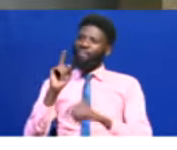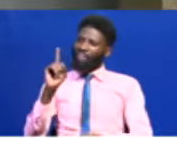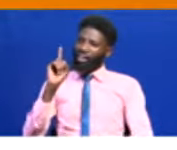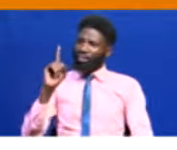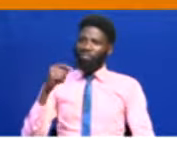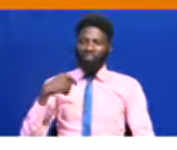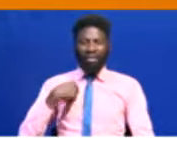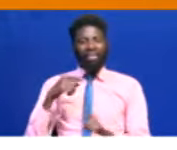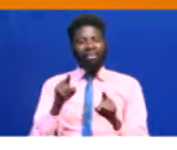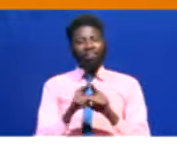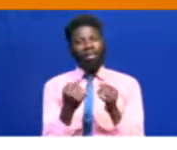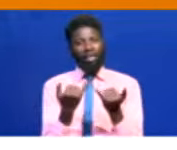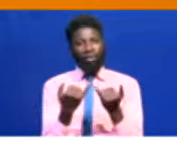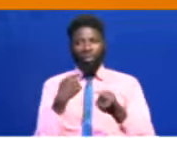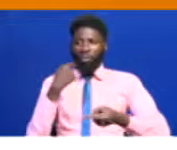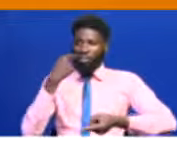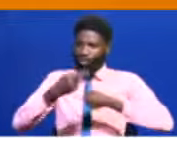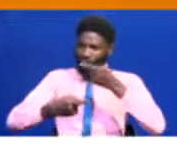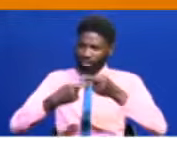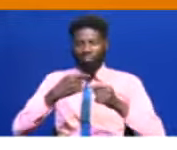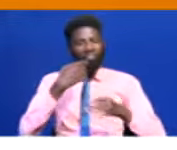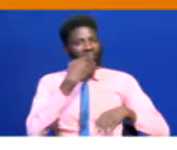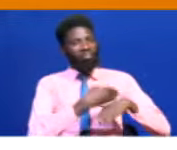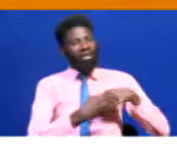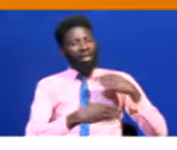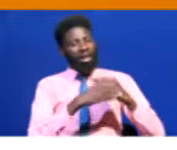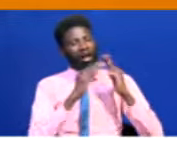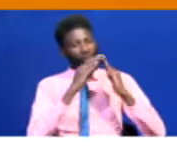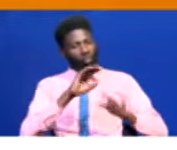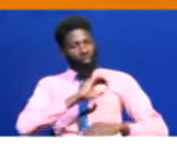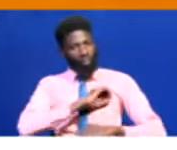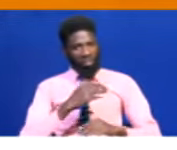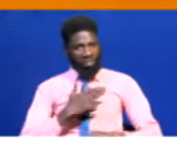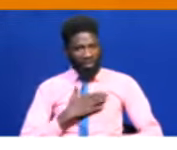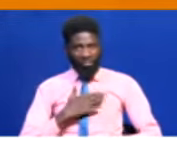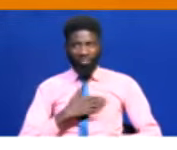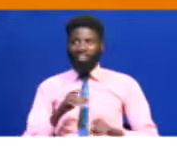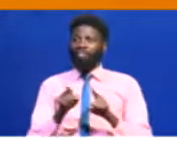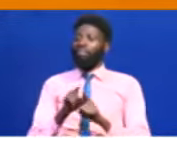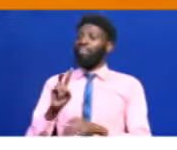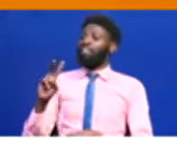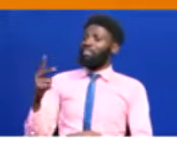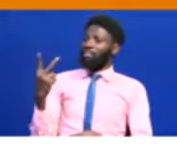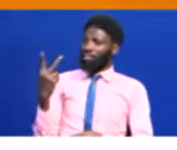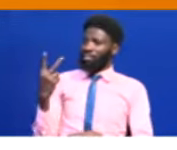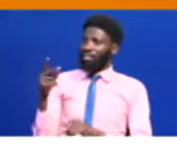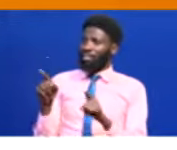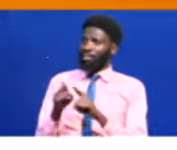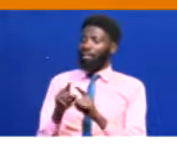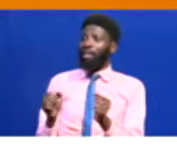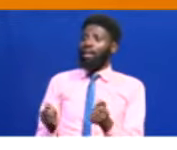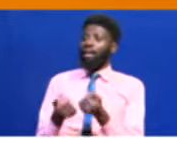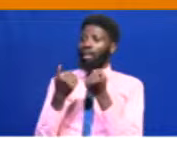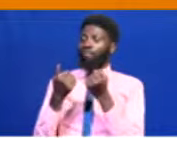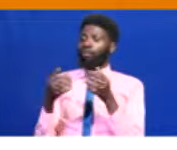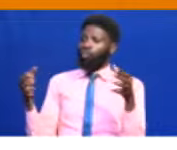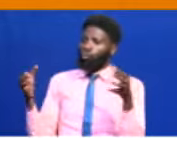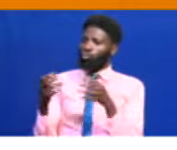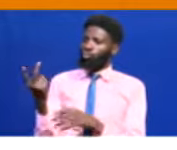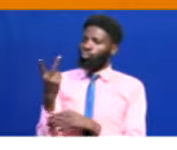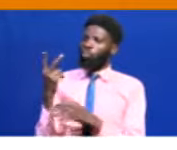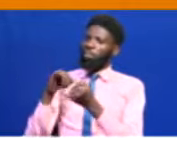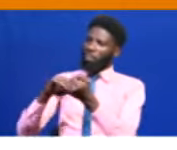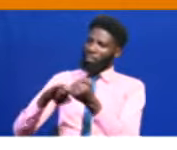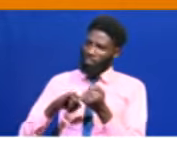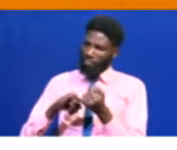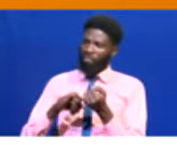I'm in the process of building or constructing my home. Mm-hmm. Secondly, you'd find a home, a couple who are married, and you know,